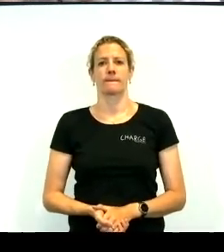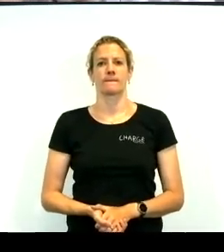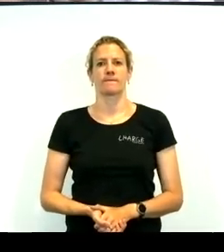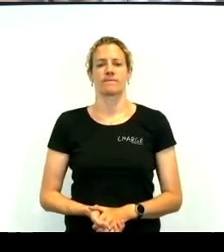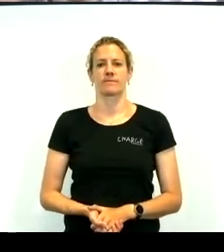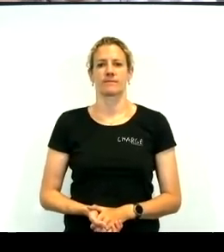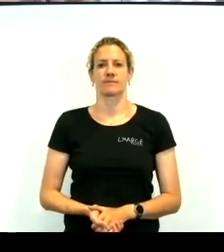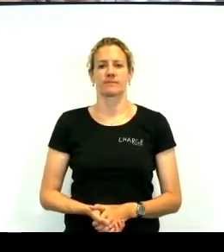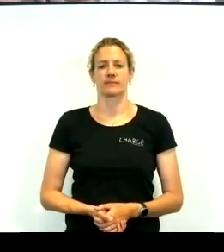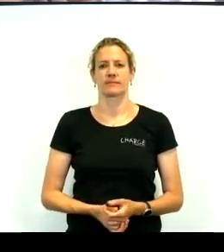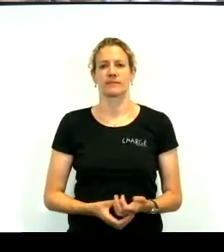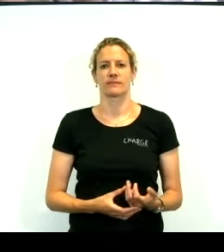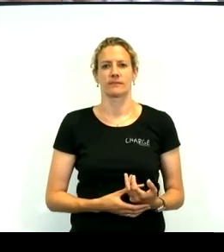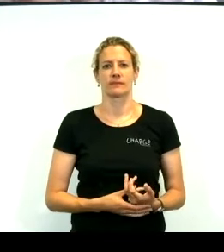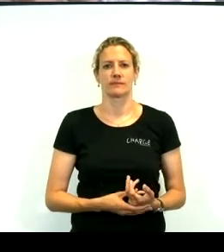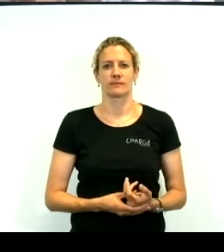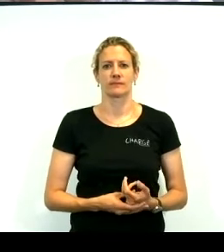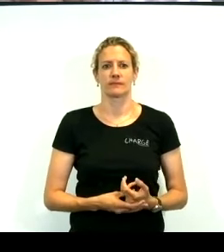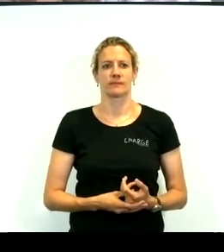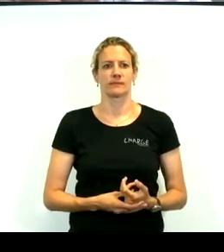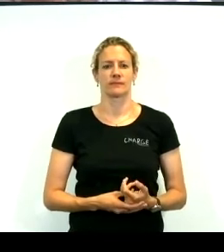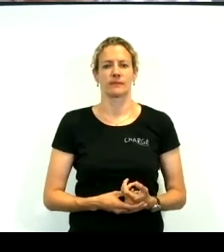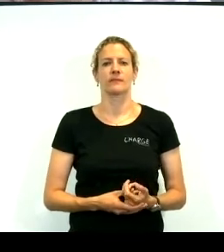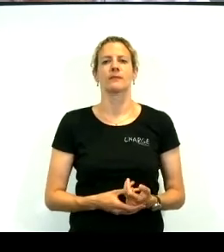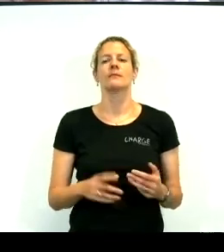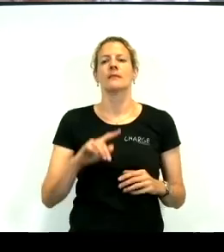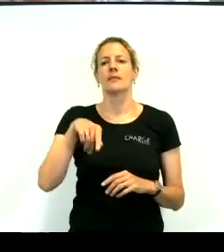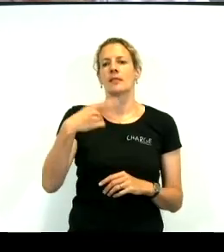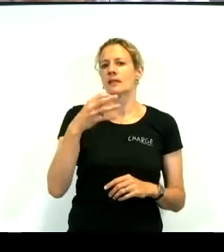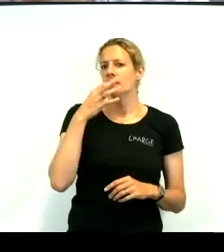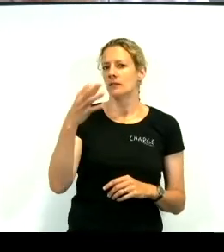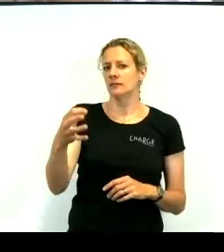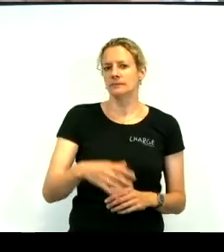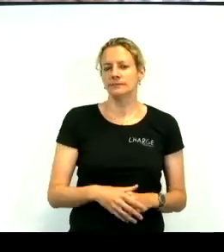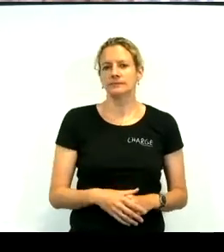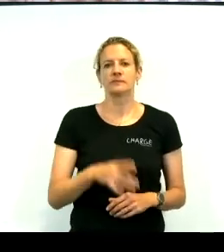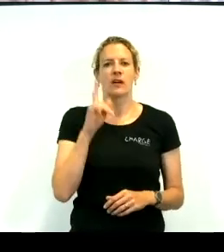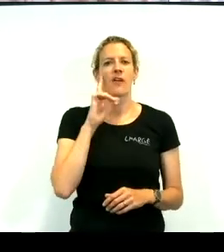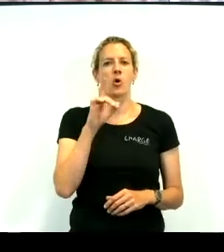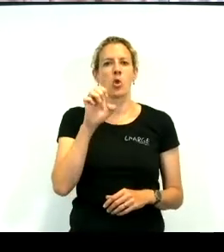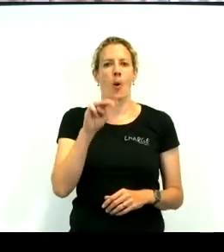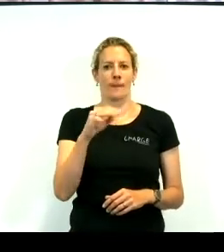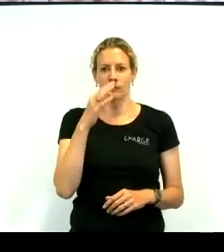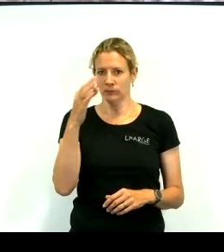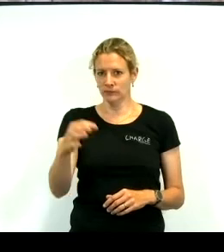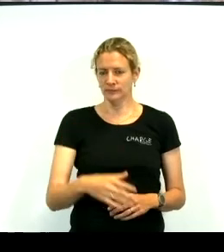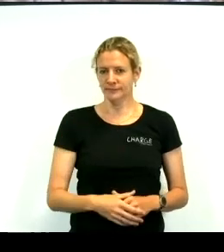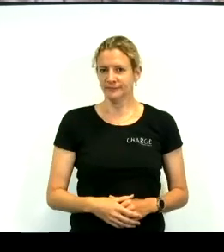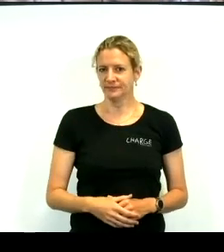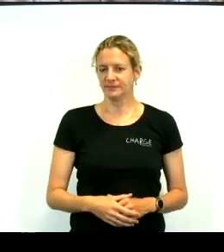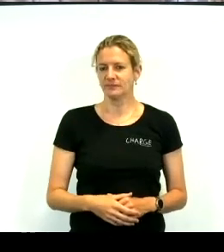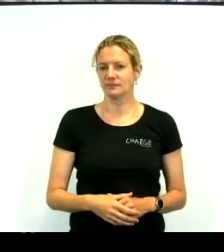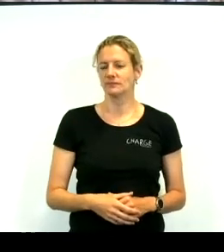Oh, I'm not hearing anything. Die nächste Frage kommt von Frau Dom. Right, the next question was posted by